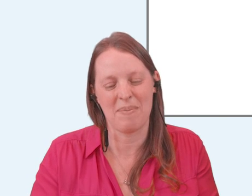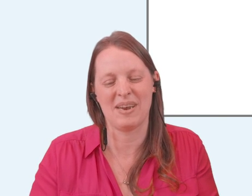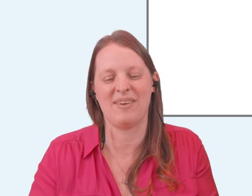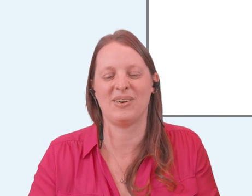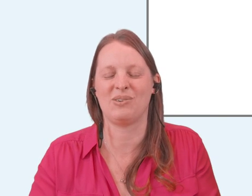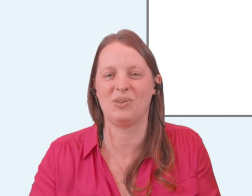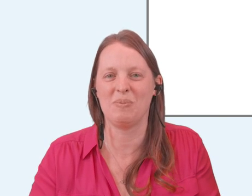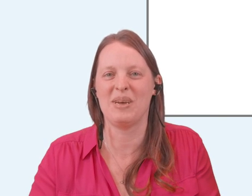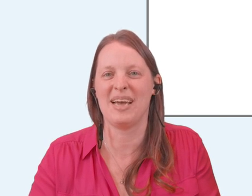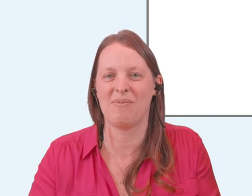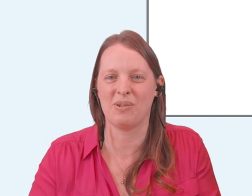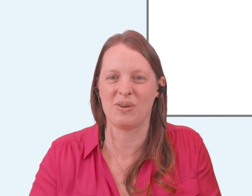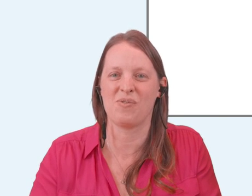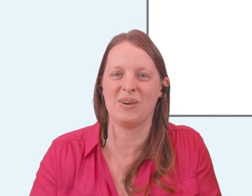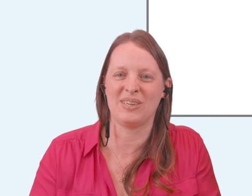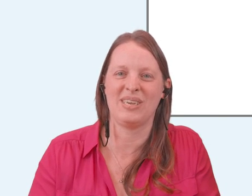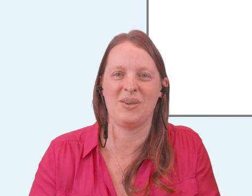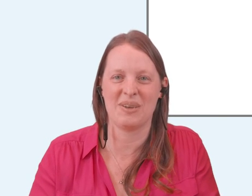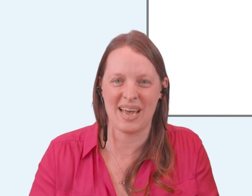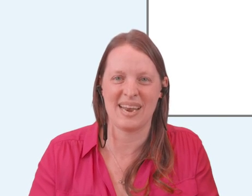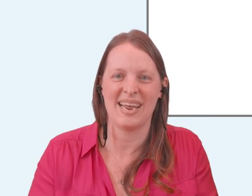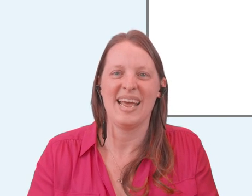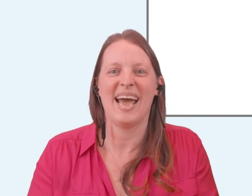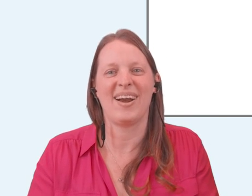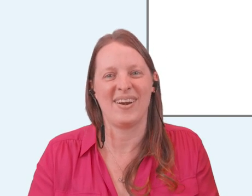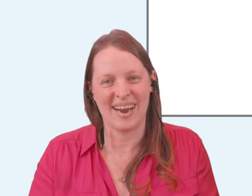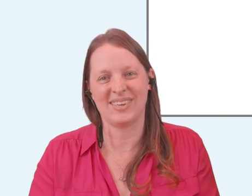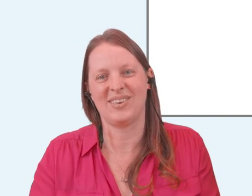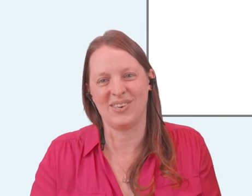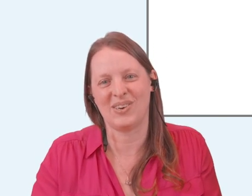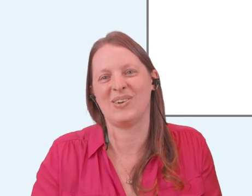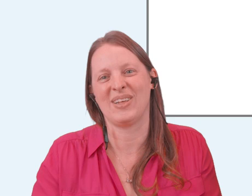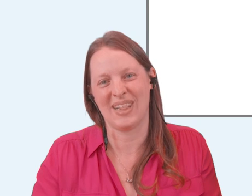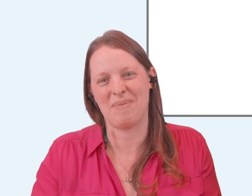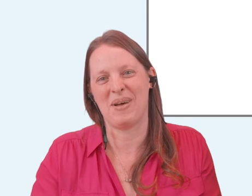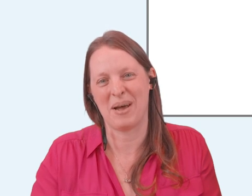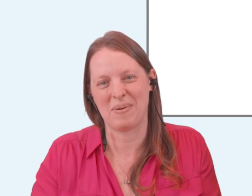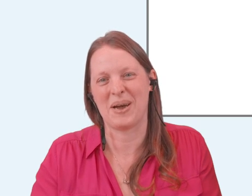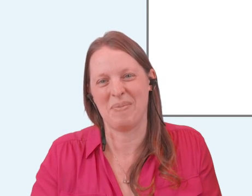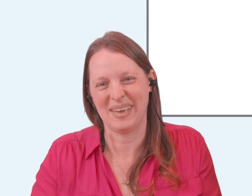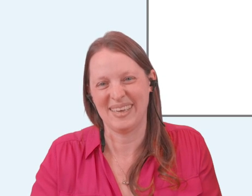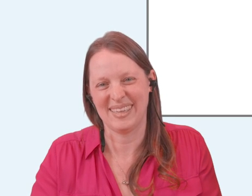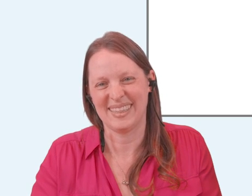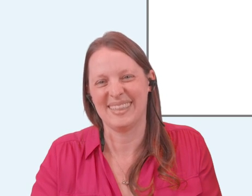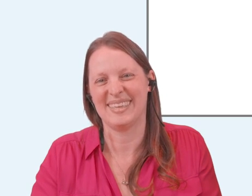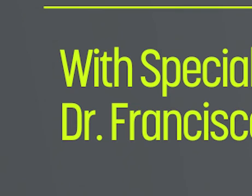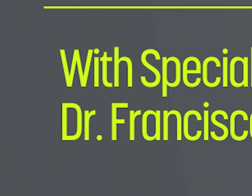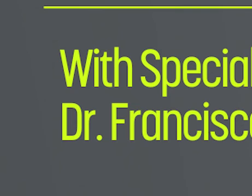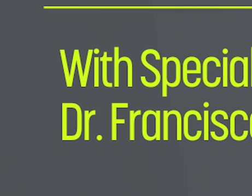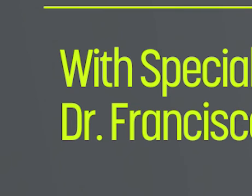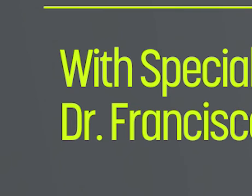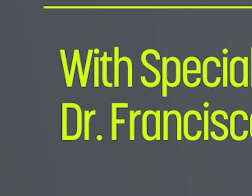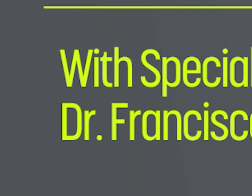We're happy to have Dr. Zuma, and we'll look forward to seeing you again at our next journal club upcoming.